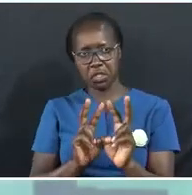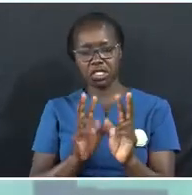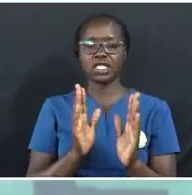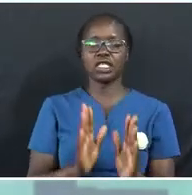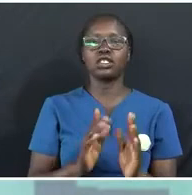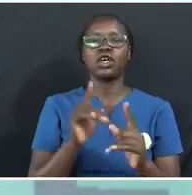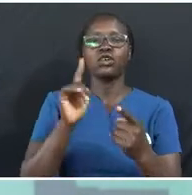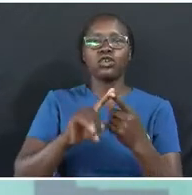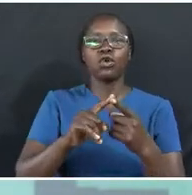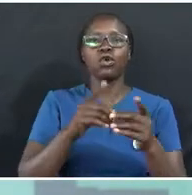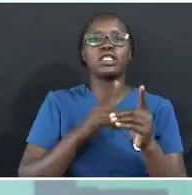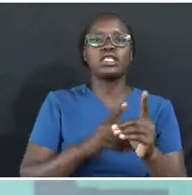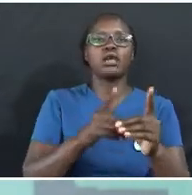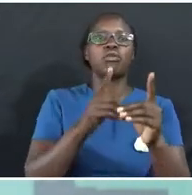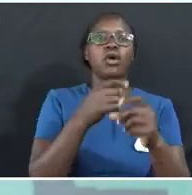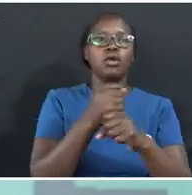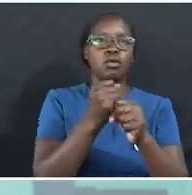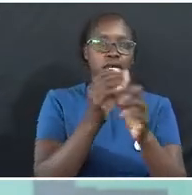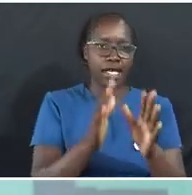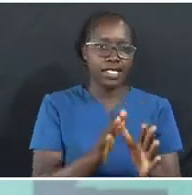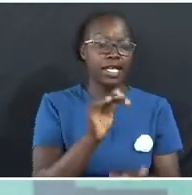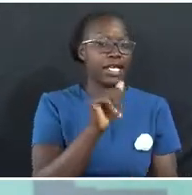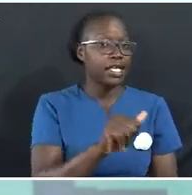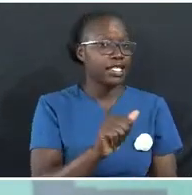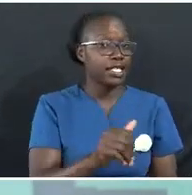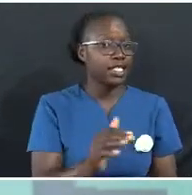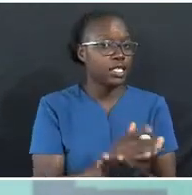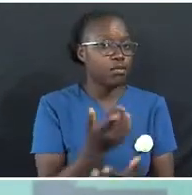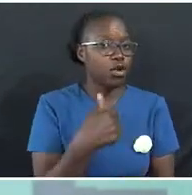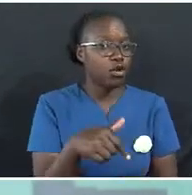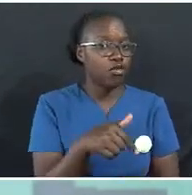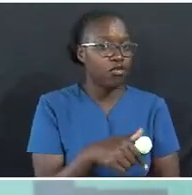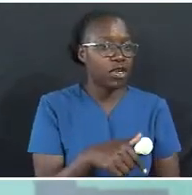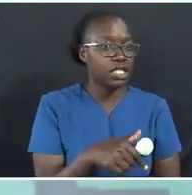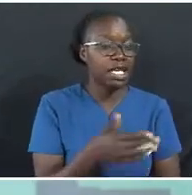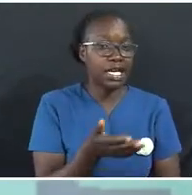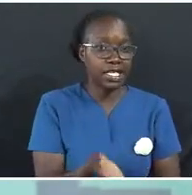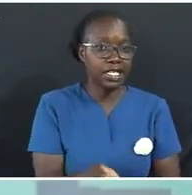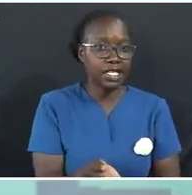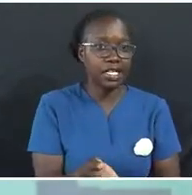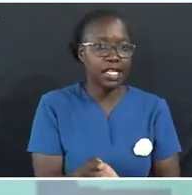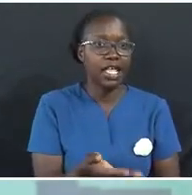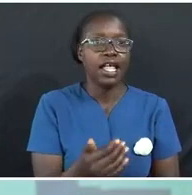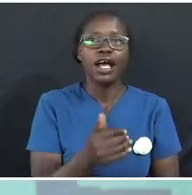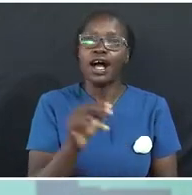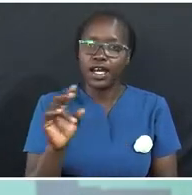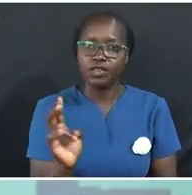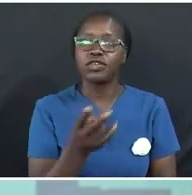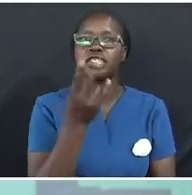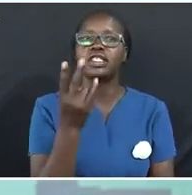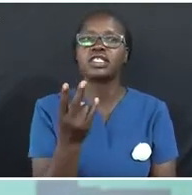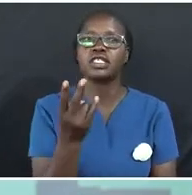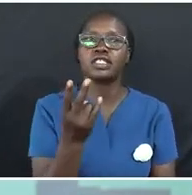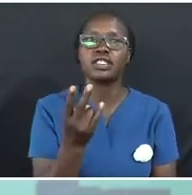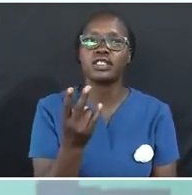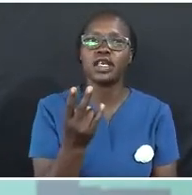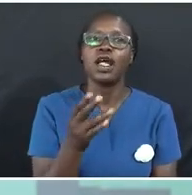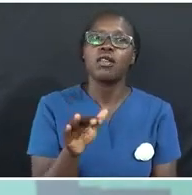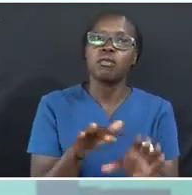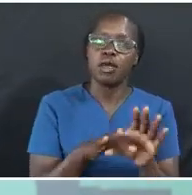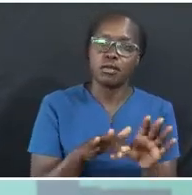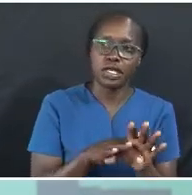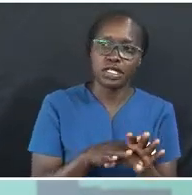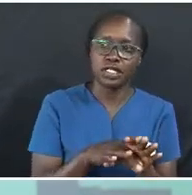disciple makers. In other words, yes, some of us are here, Adventists,